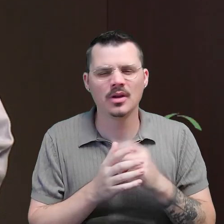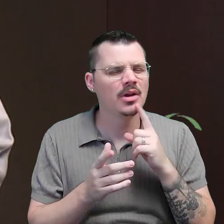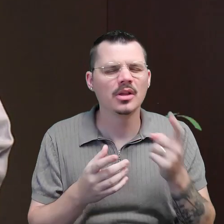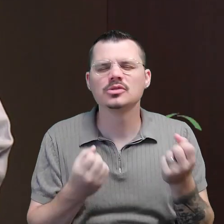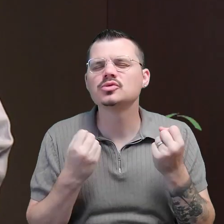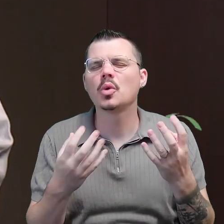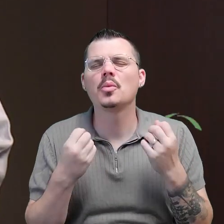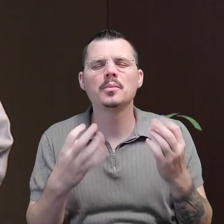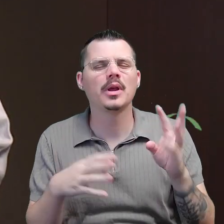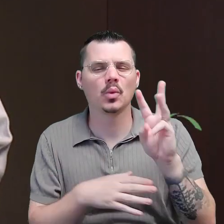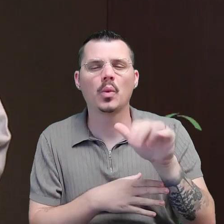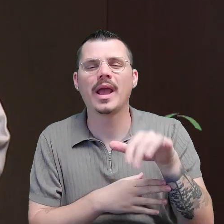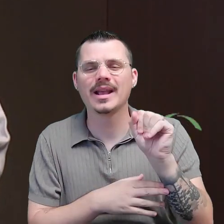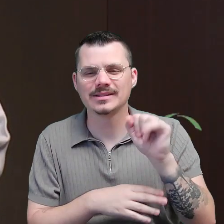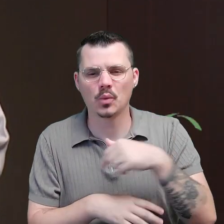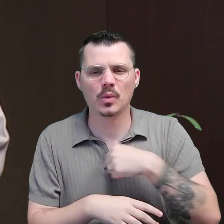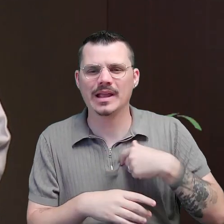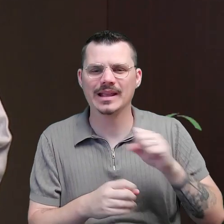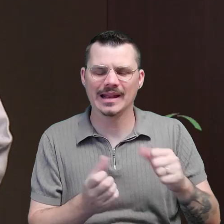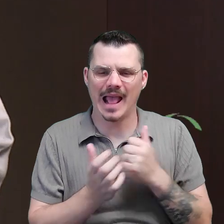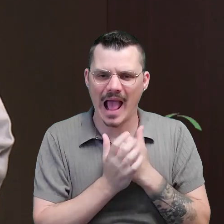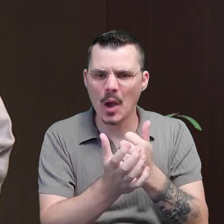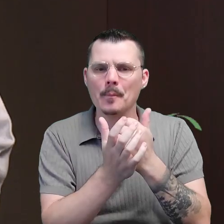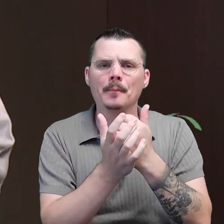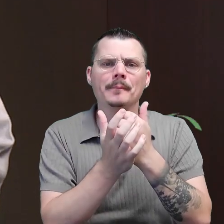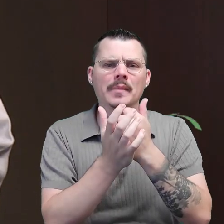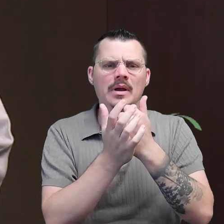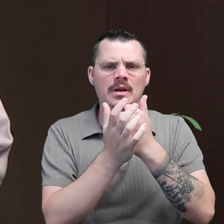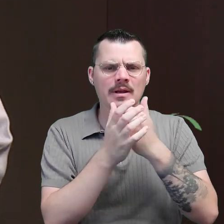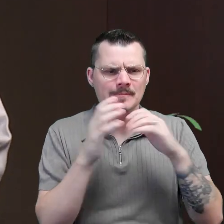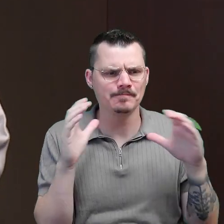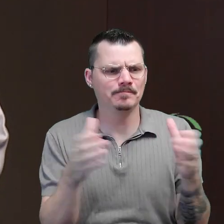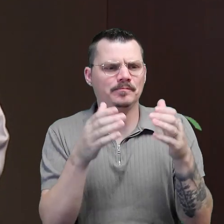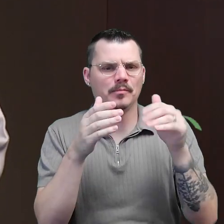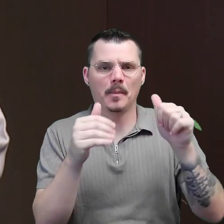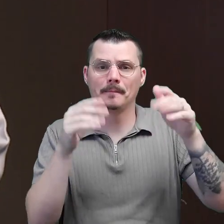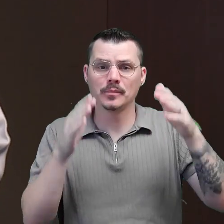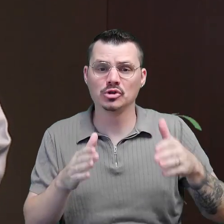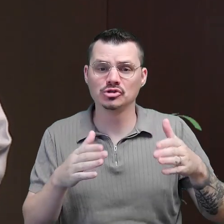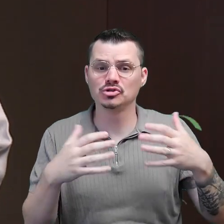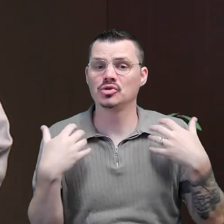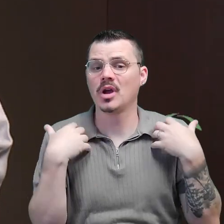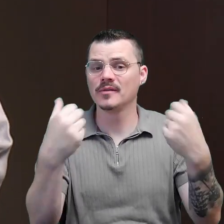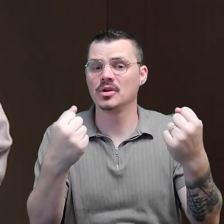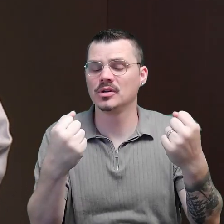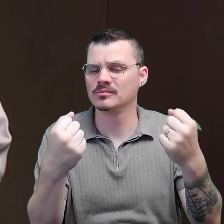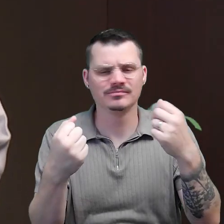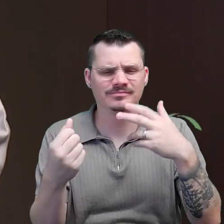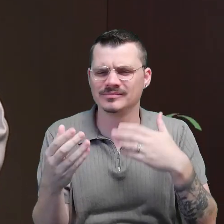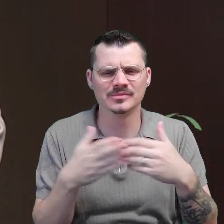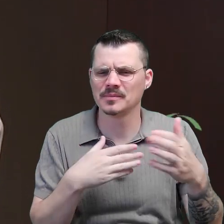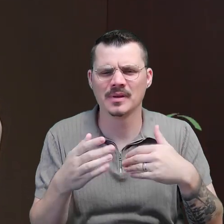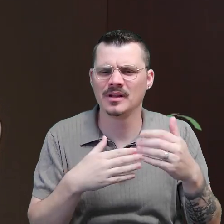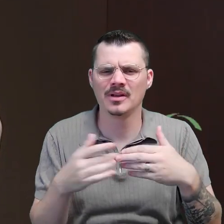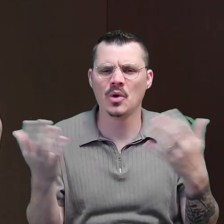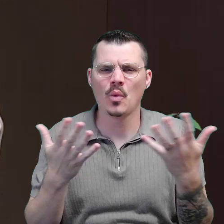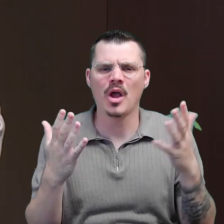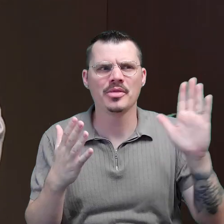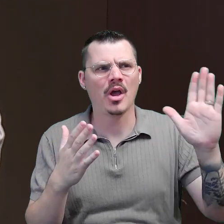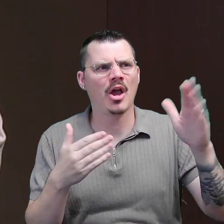so many ways that we can help mobilize to help a person recover, no matter